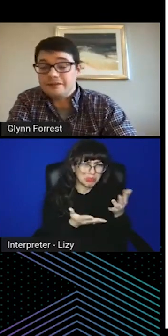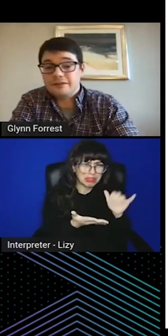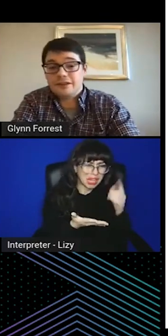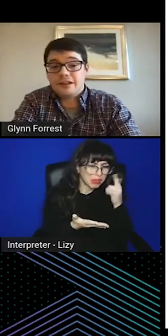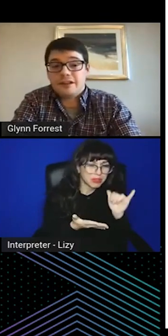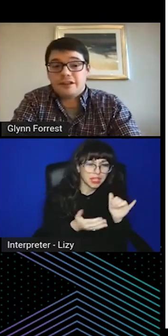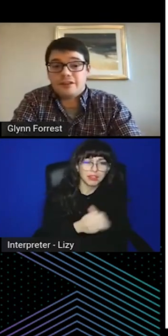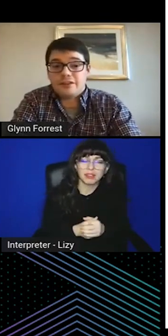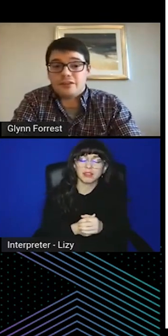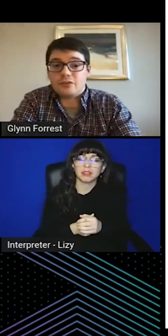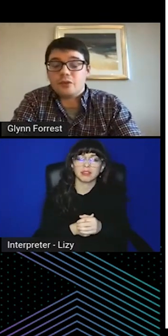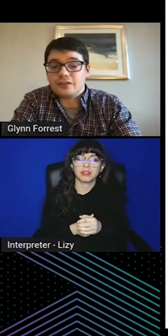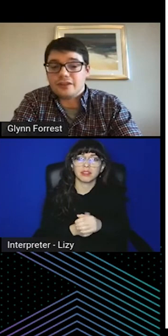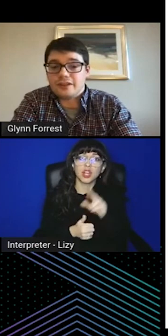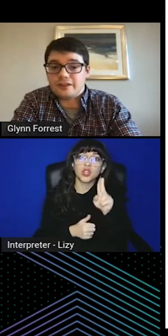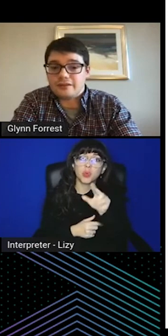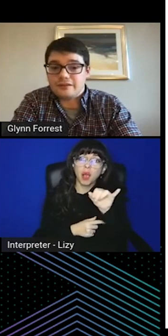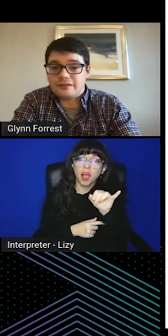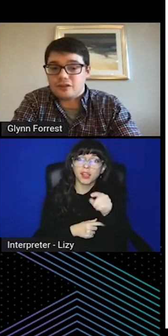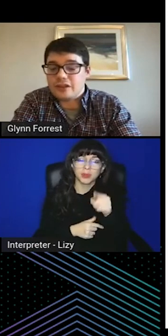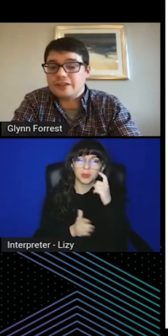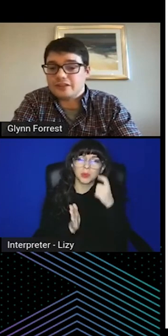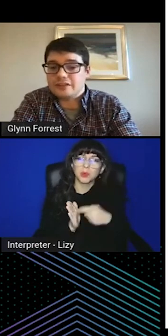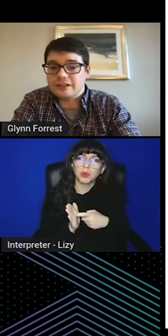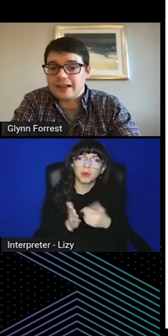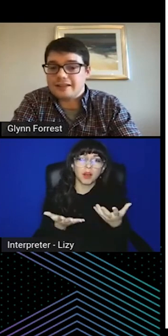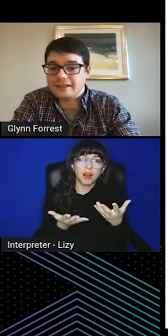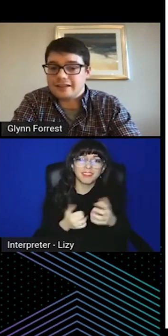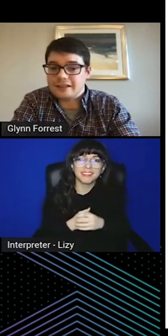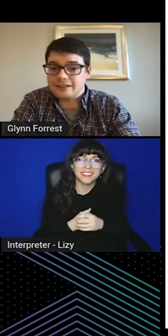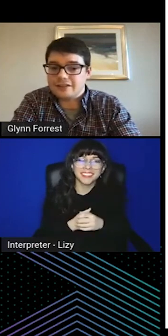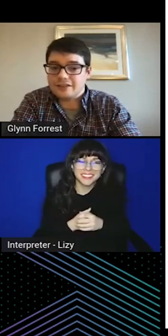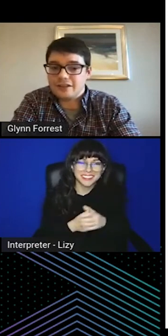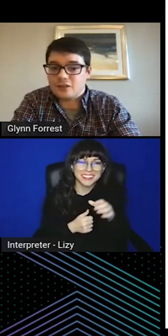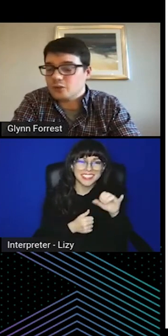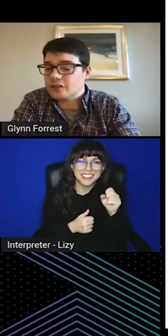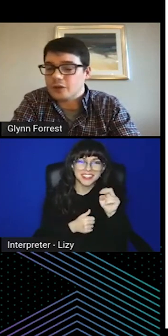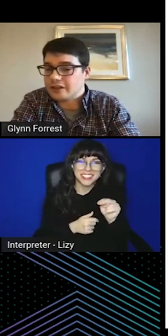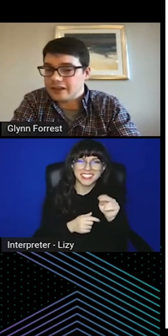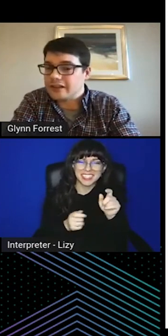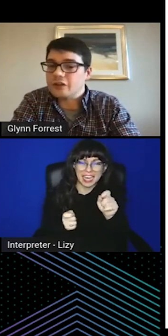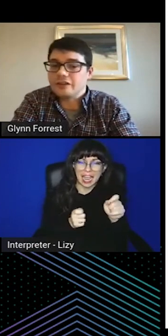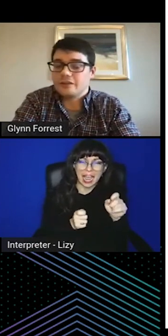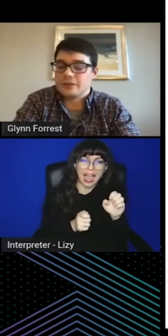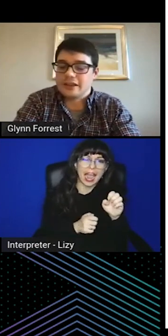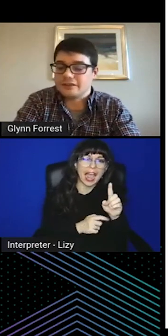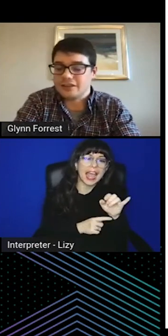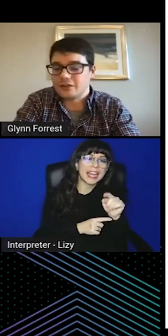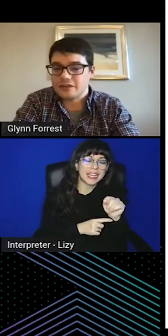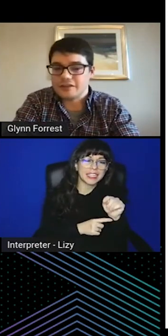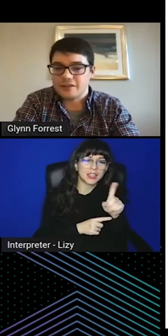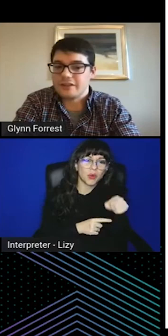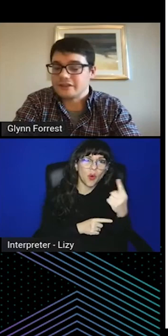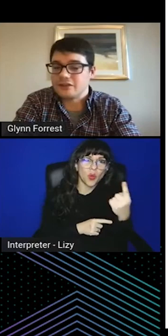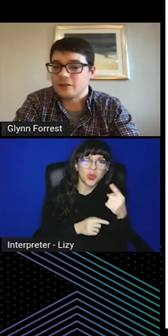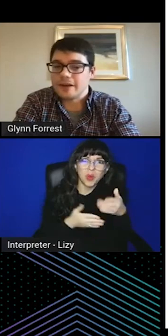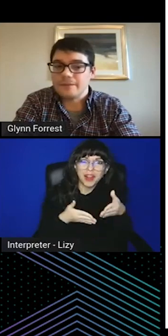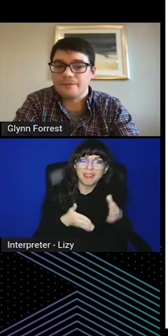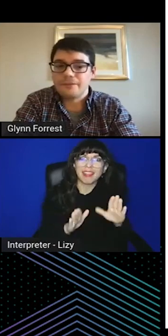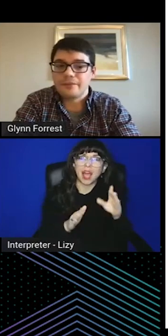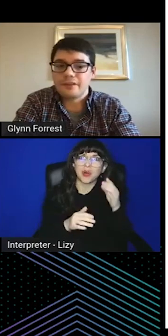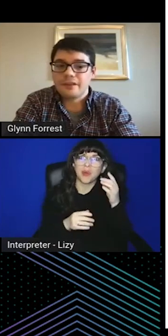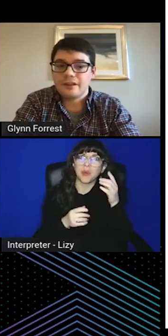UI, you'll notice that the JSON editing is the only one allowed when you have secrets in this